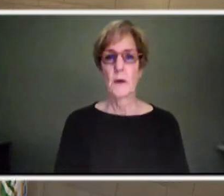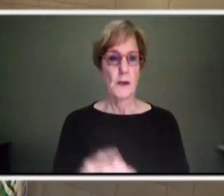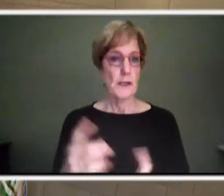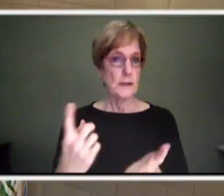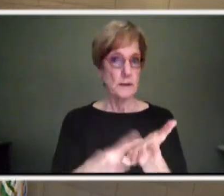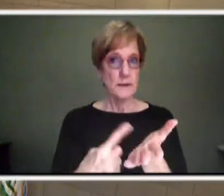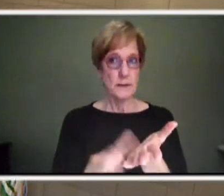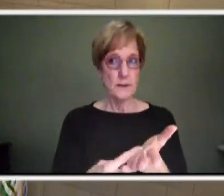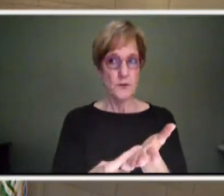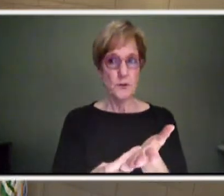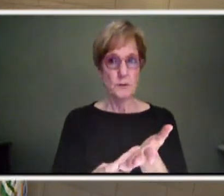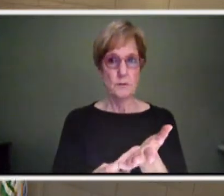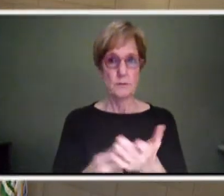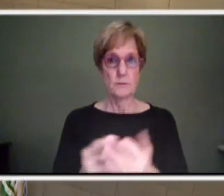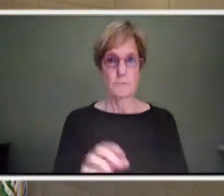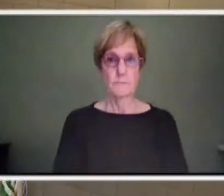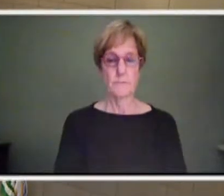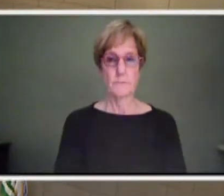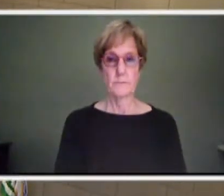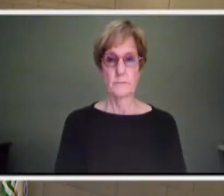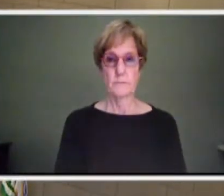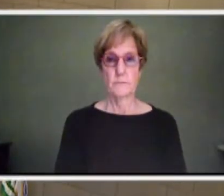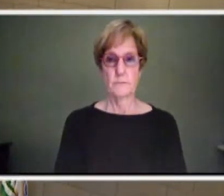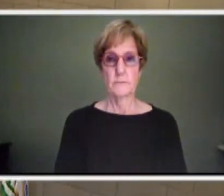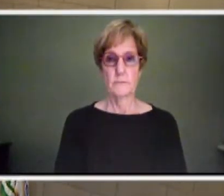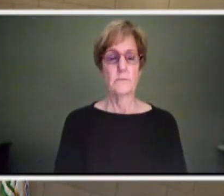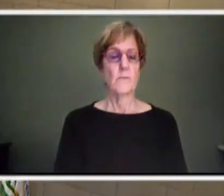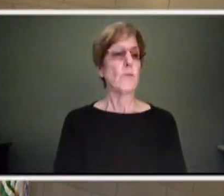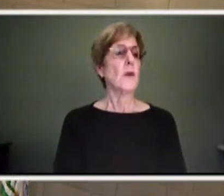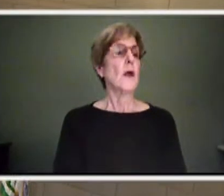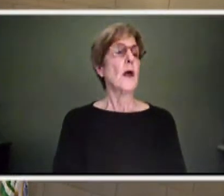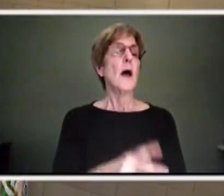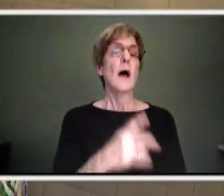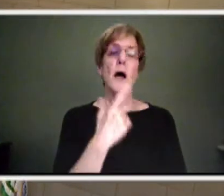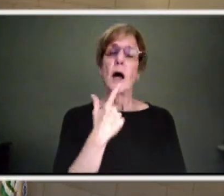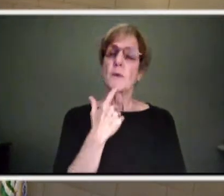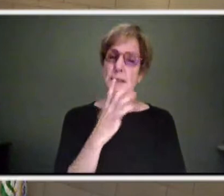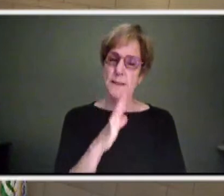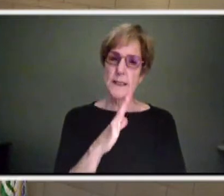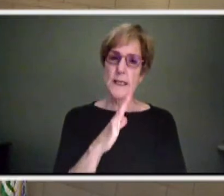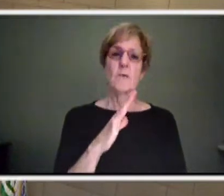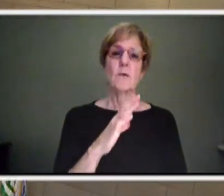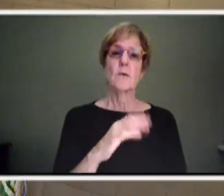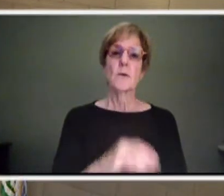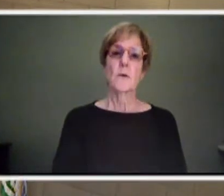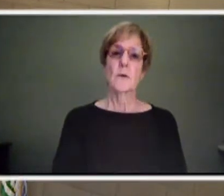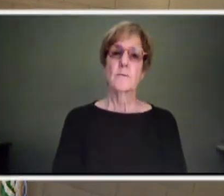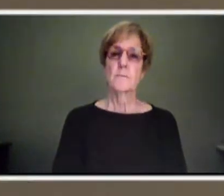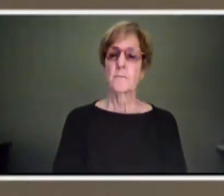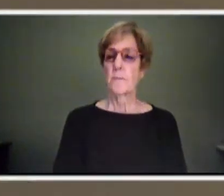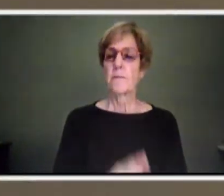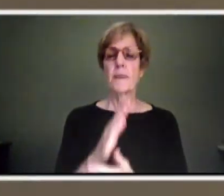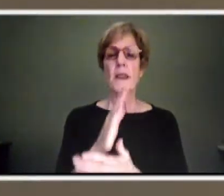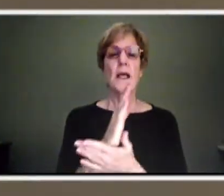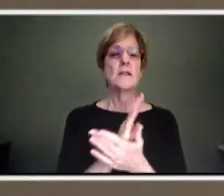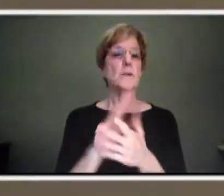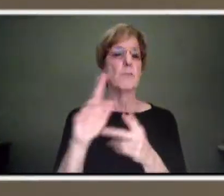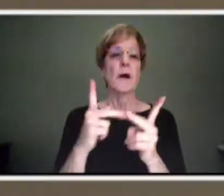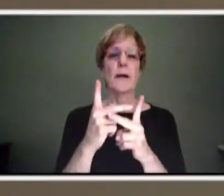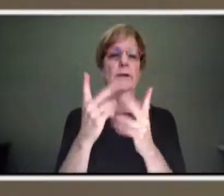this motion? Ms. Johnson? Yeah, I just want to state for the record, because it was said earlier that there was some type of blanket